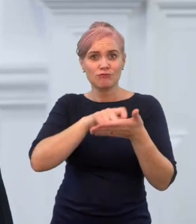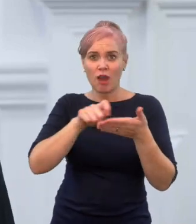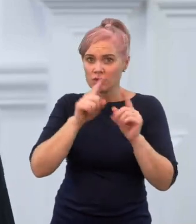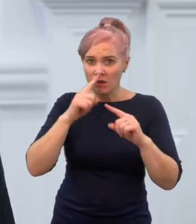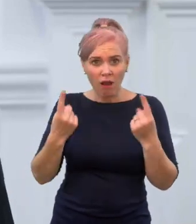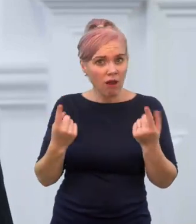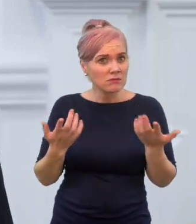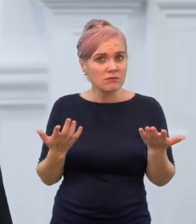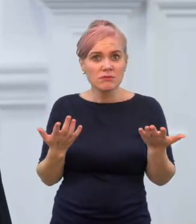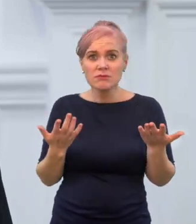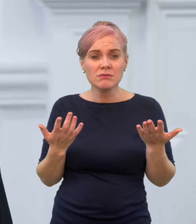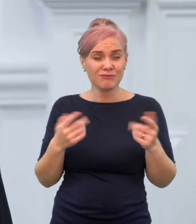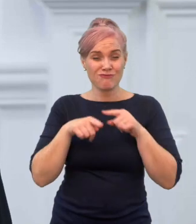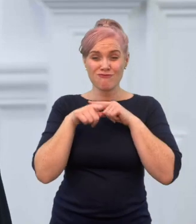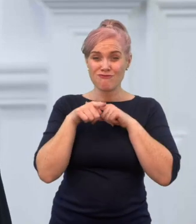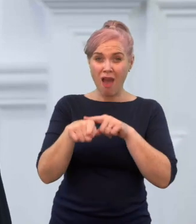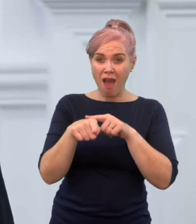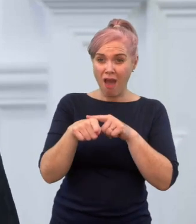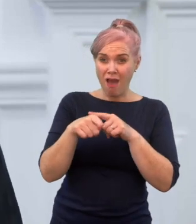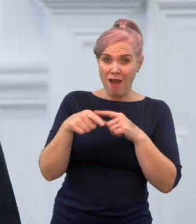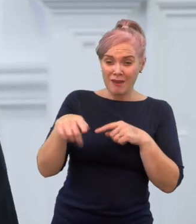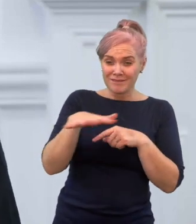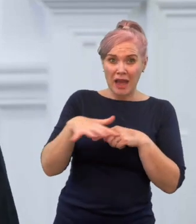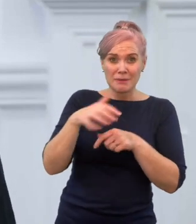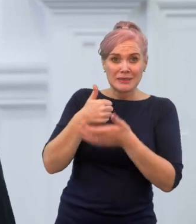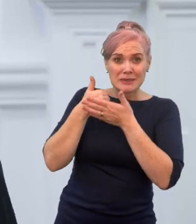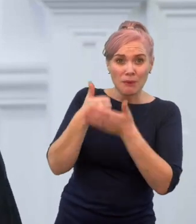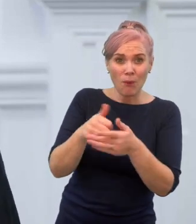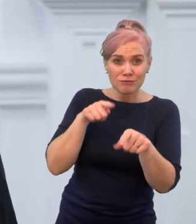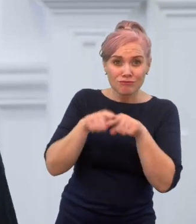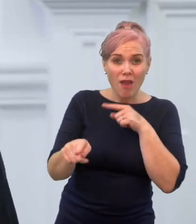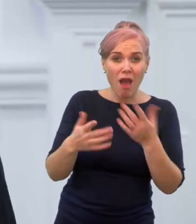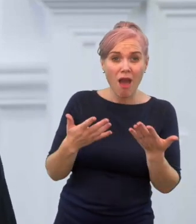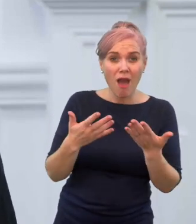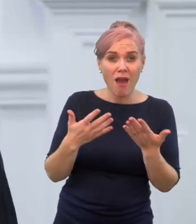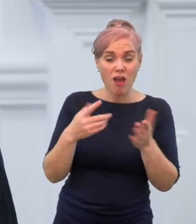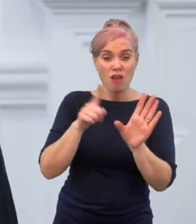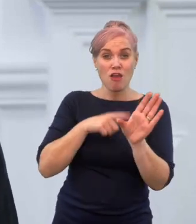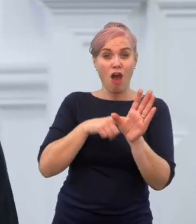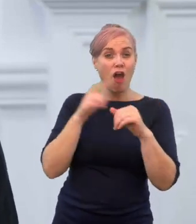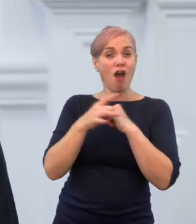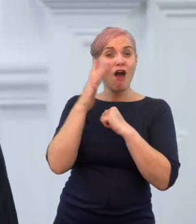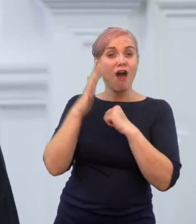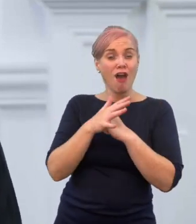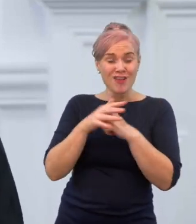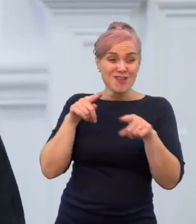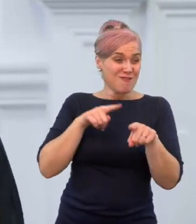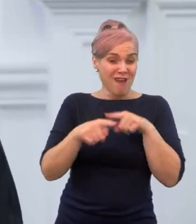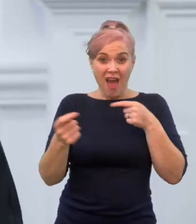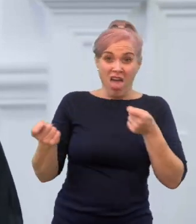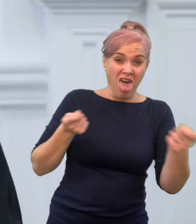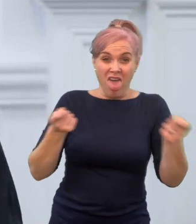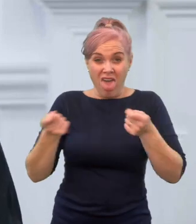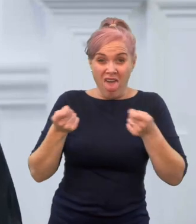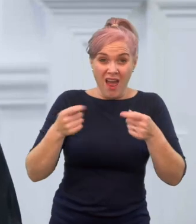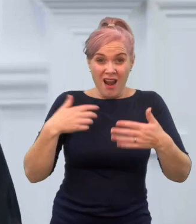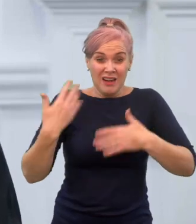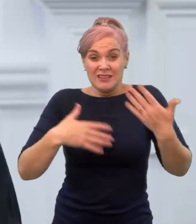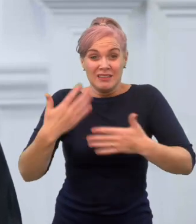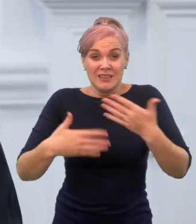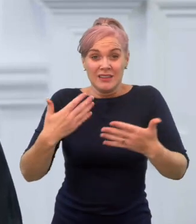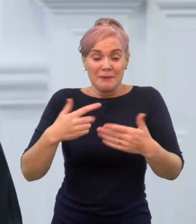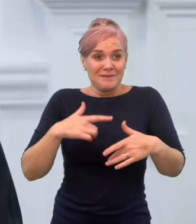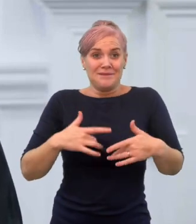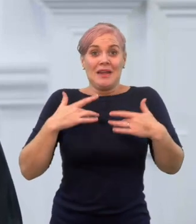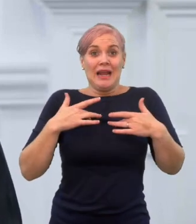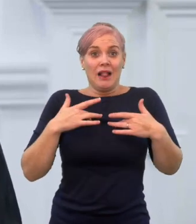he can't read or he can't write, you know, he's trying to support a family, he got married young, and so he's trying to keep things